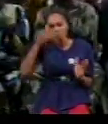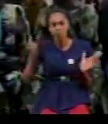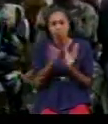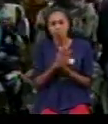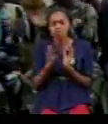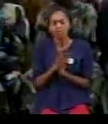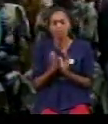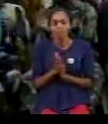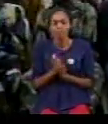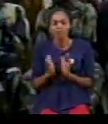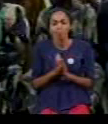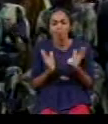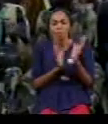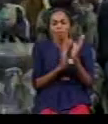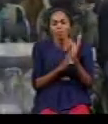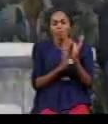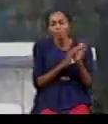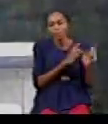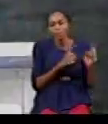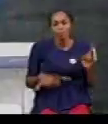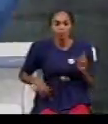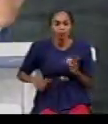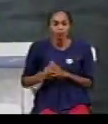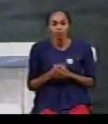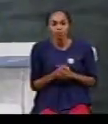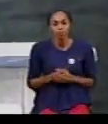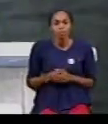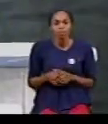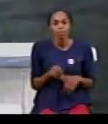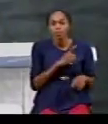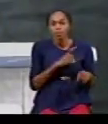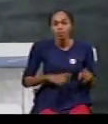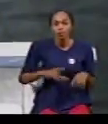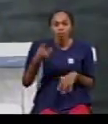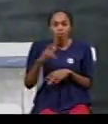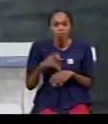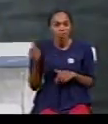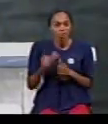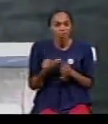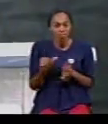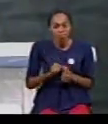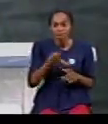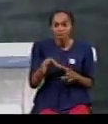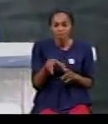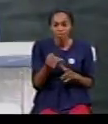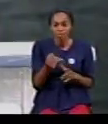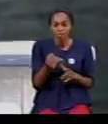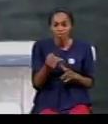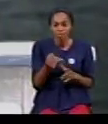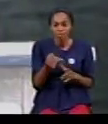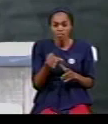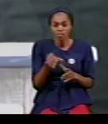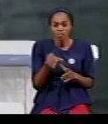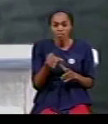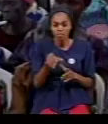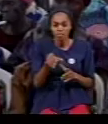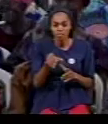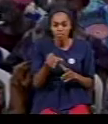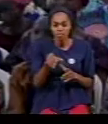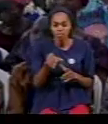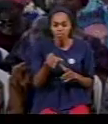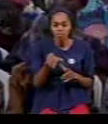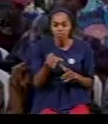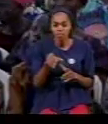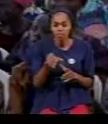Lord. The Lord touches every area of our lives. So you to get ready this evening, the Lord will touch you. We have